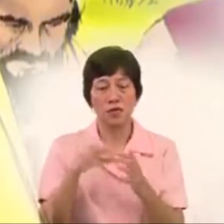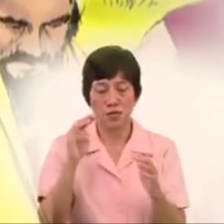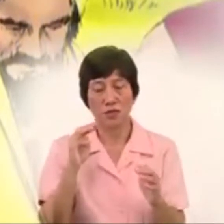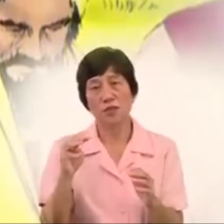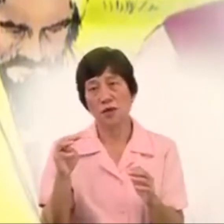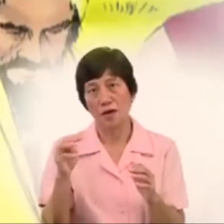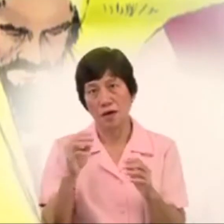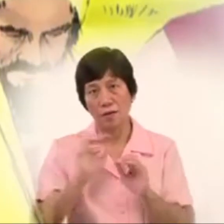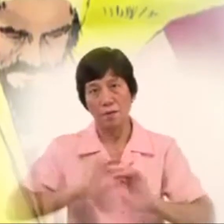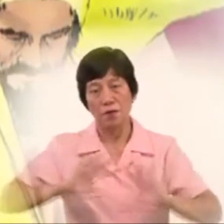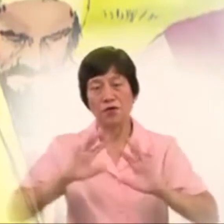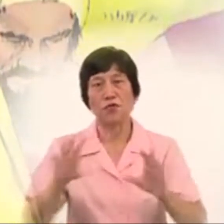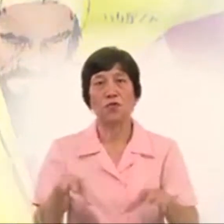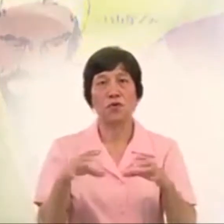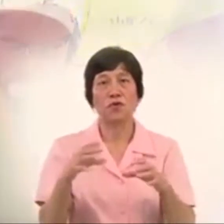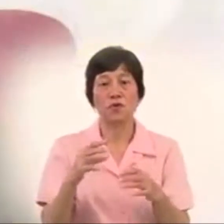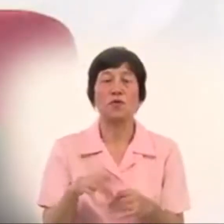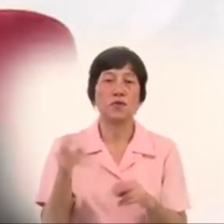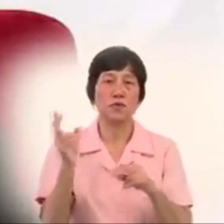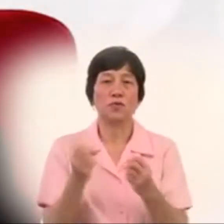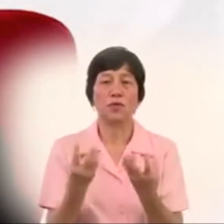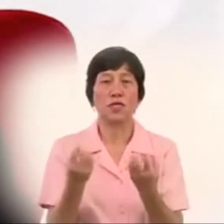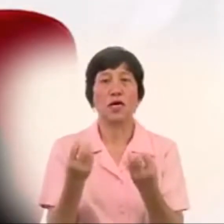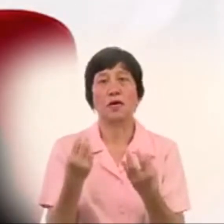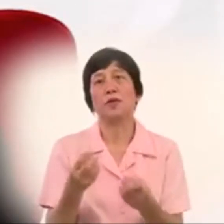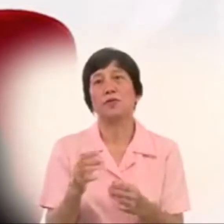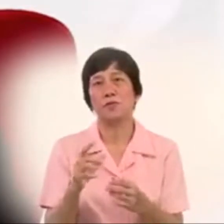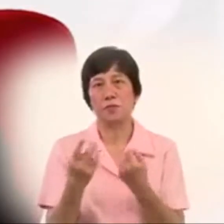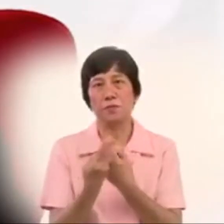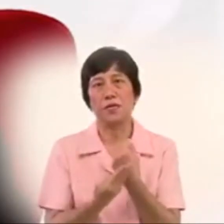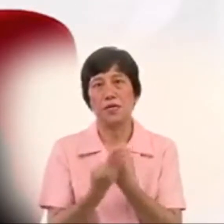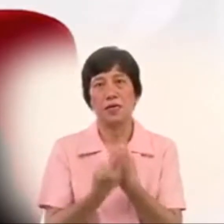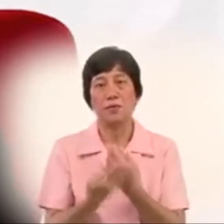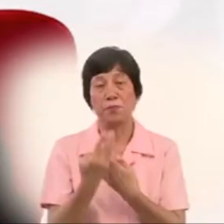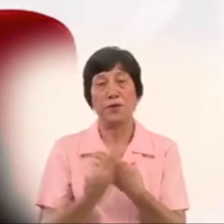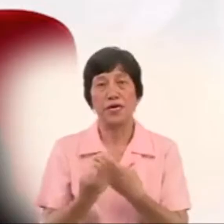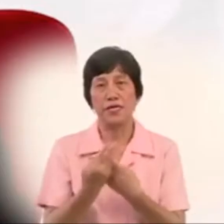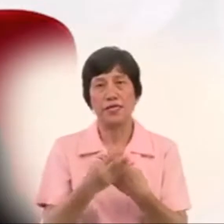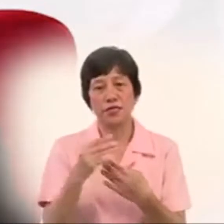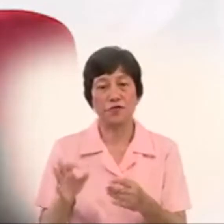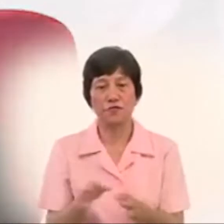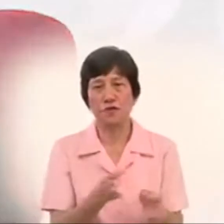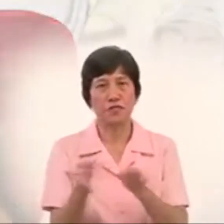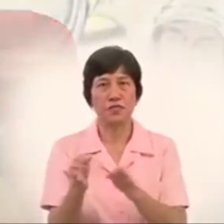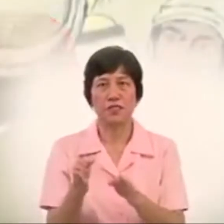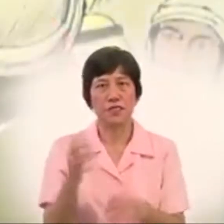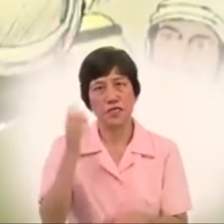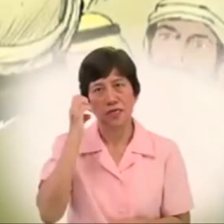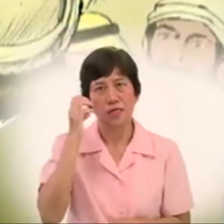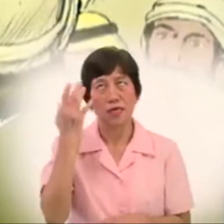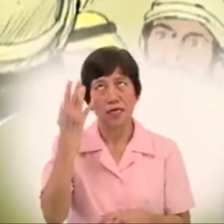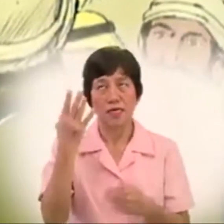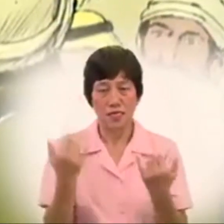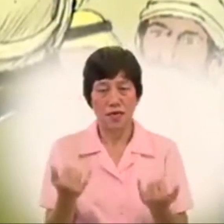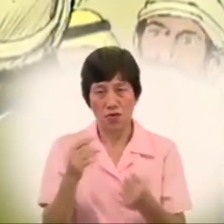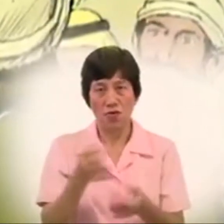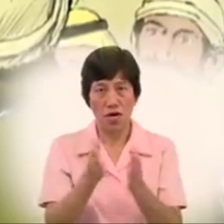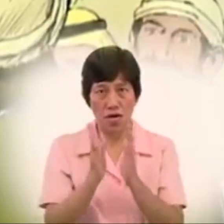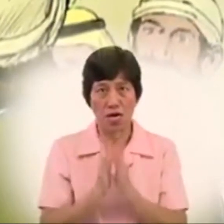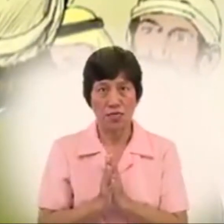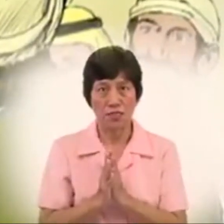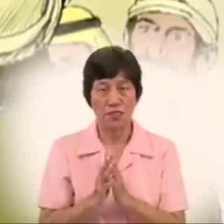of the loaves and fish. He now asked his disciples to go to the